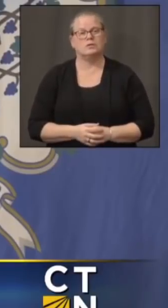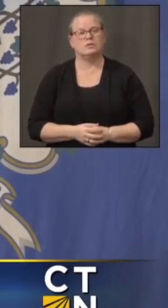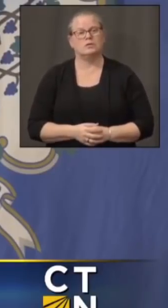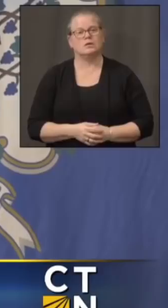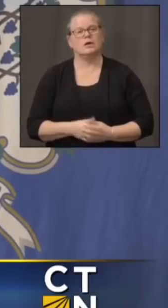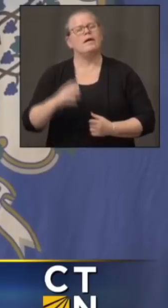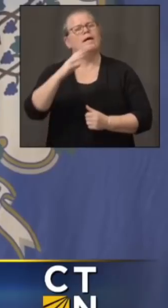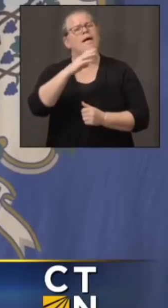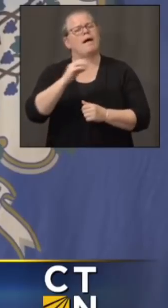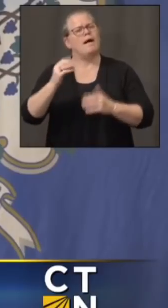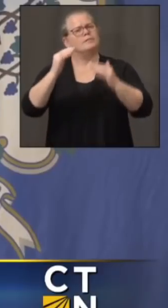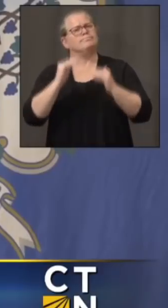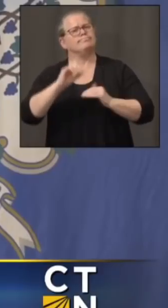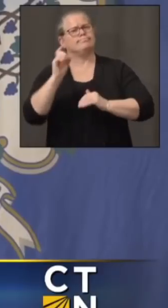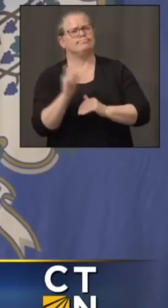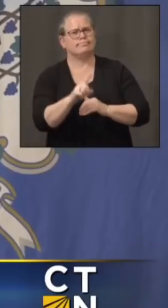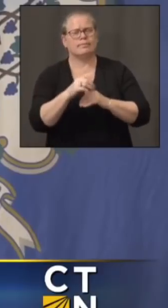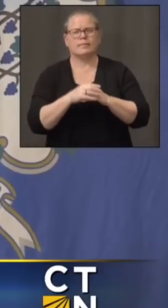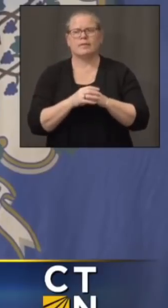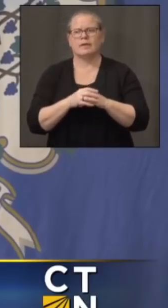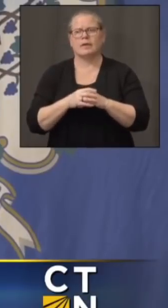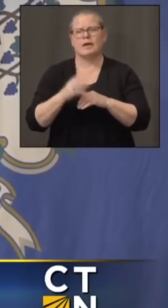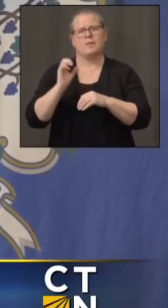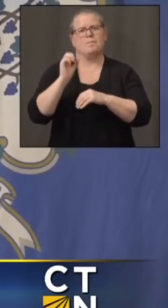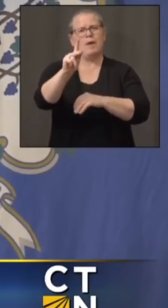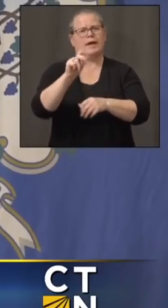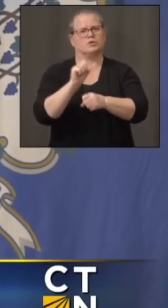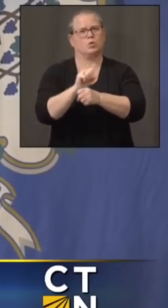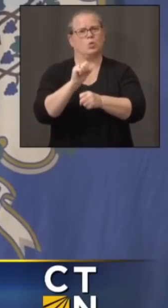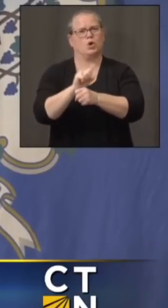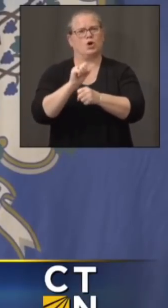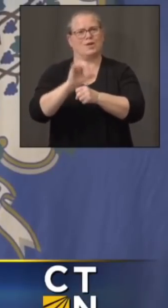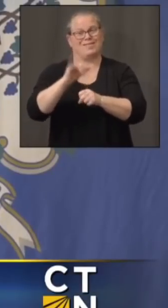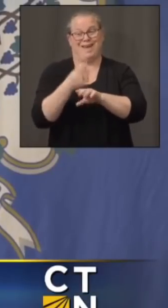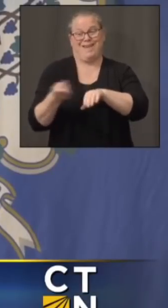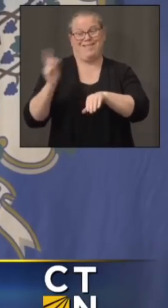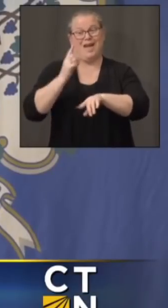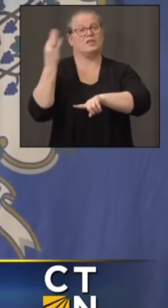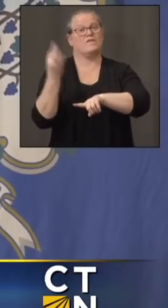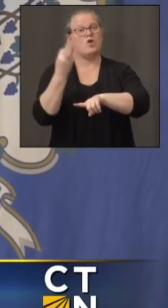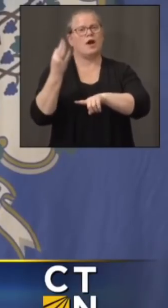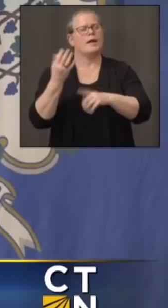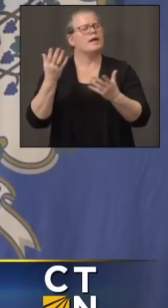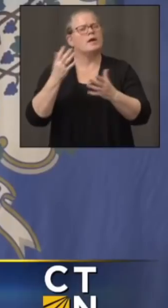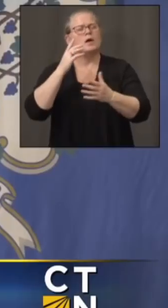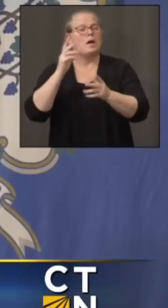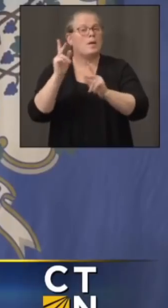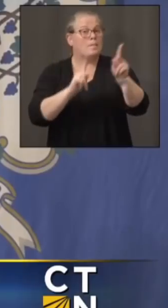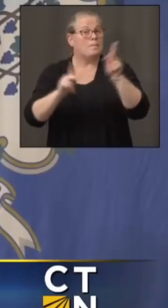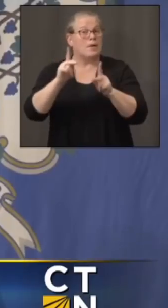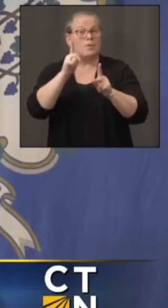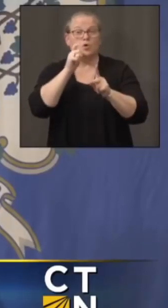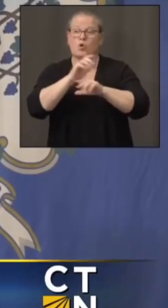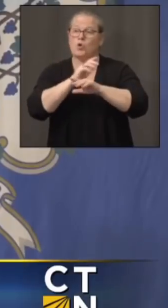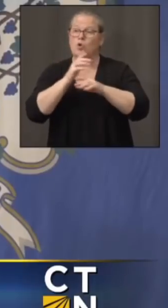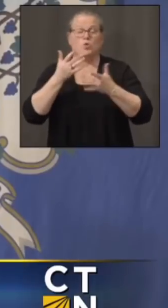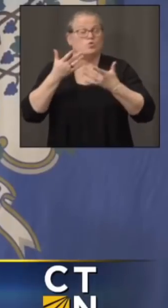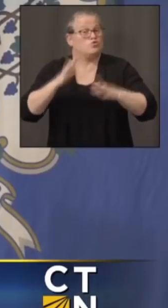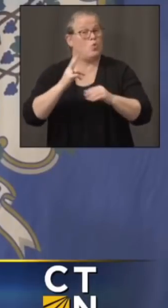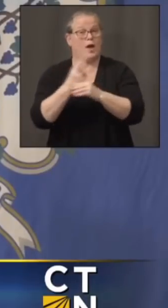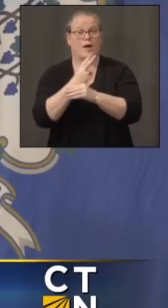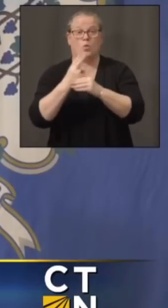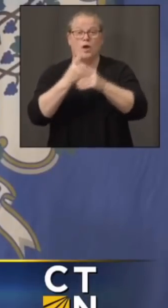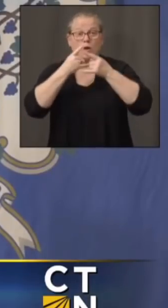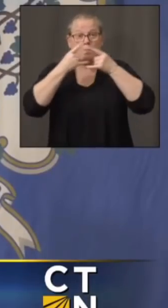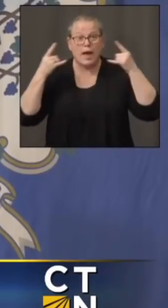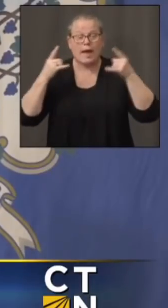last Friday, before you go into the next step? And what are your contingency plans? I mean, what is the warning you have for people who don't want to wear masks, who don't want to